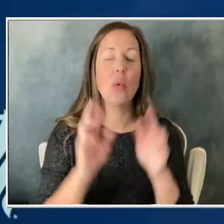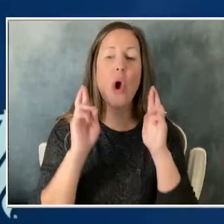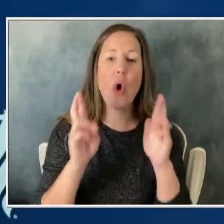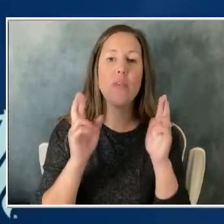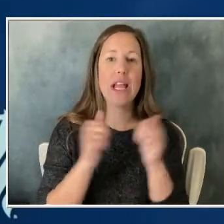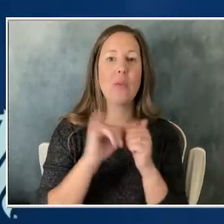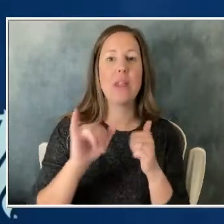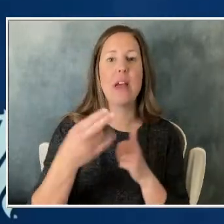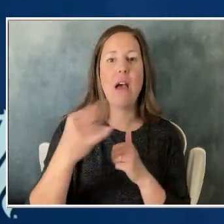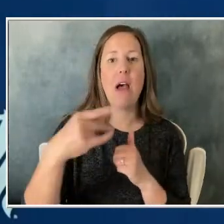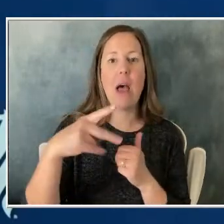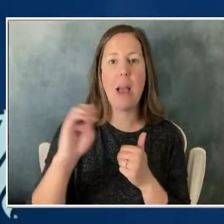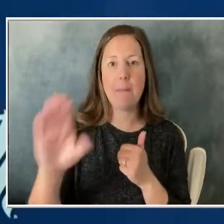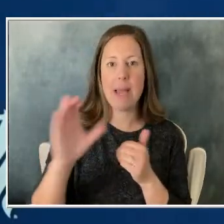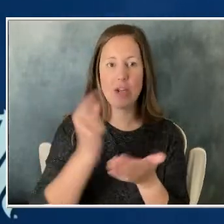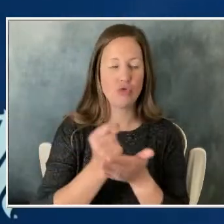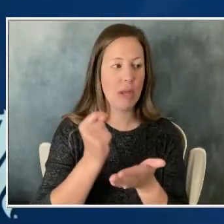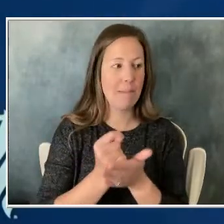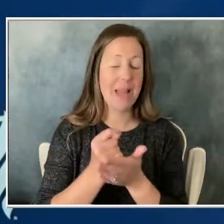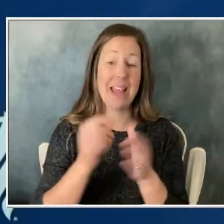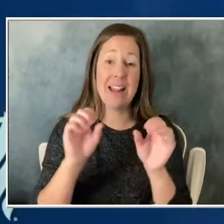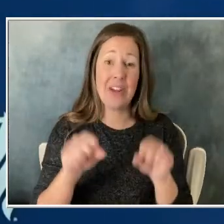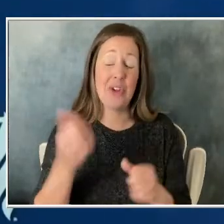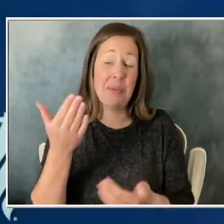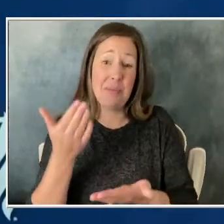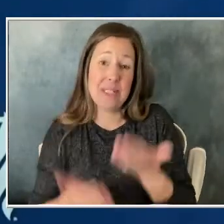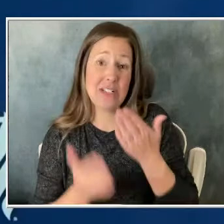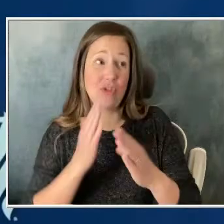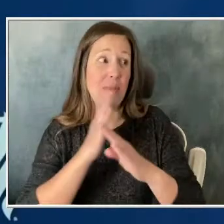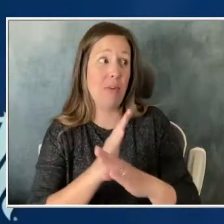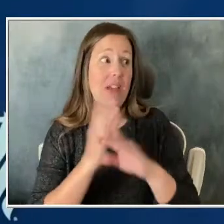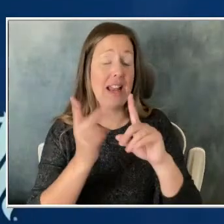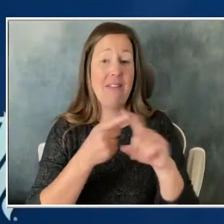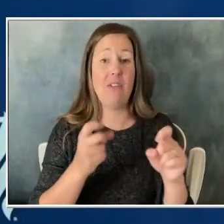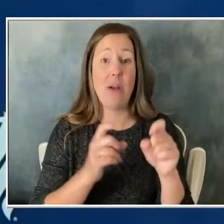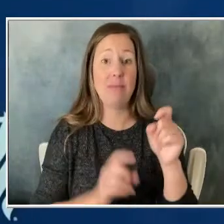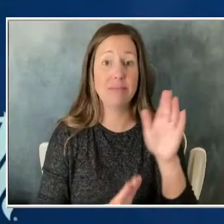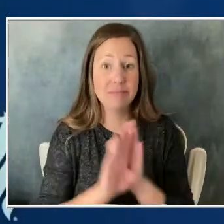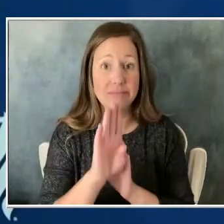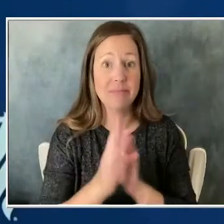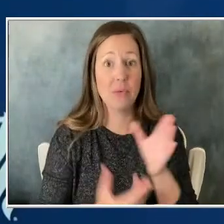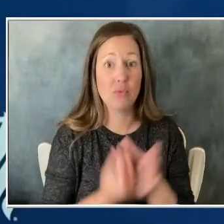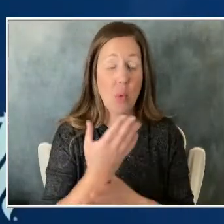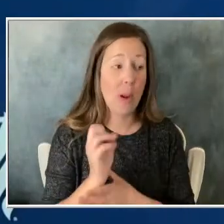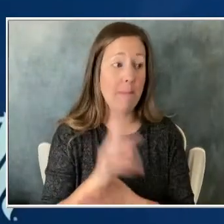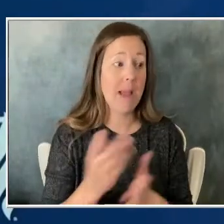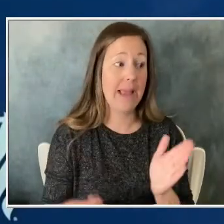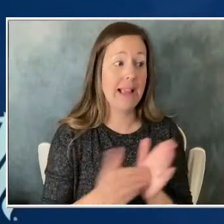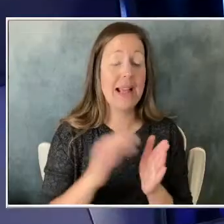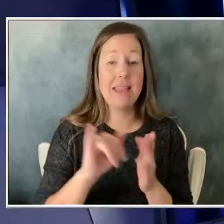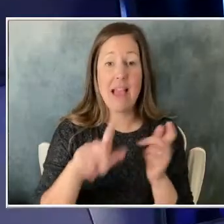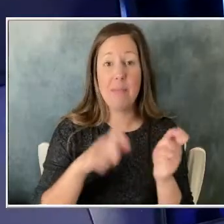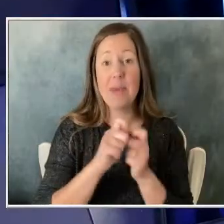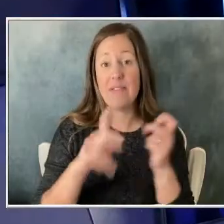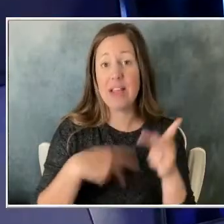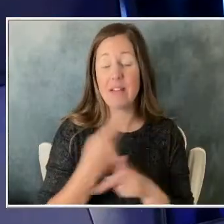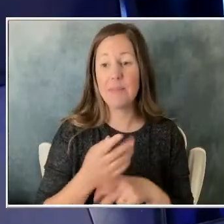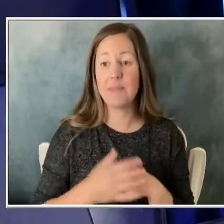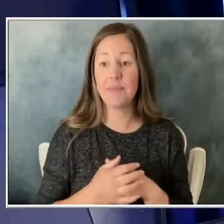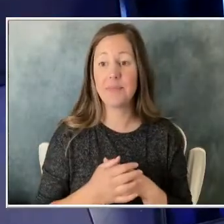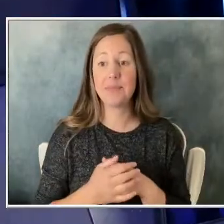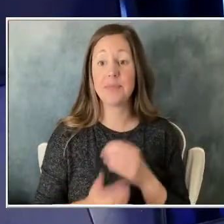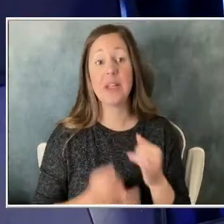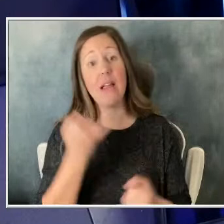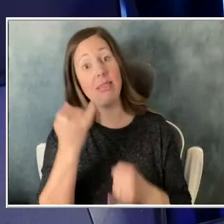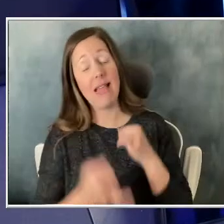you know, it could potentially prevent it from coming back that way, you know, that kind of spread. Yeah. Quick last question. Sharon wants to know, can